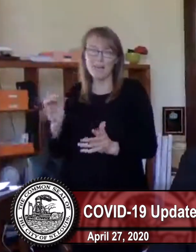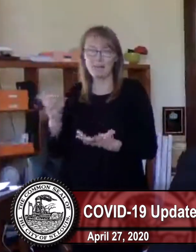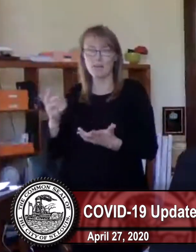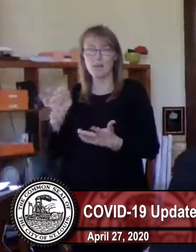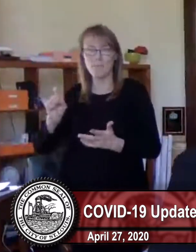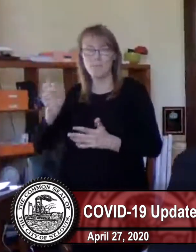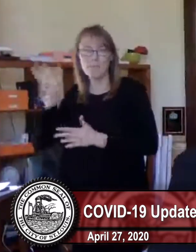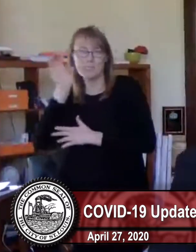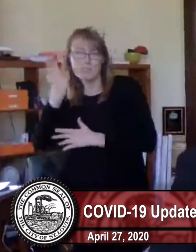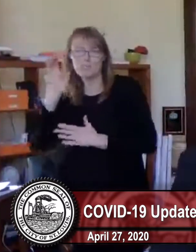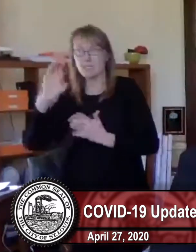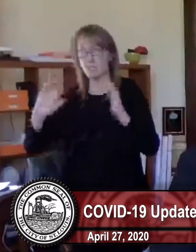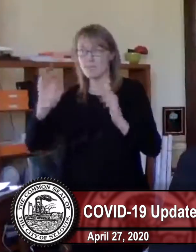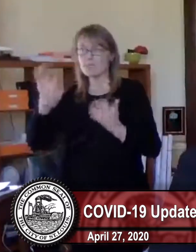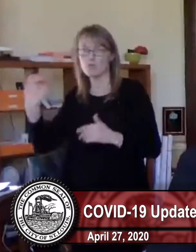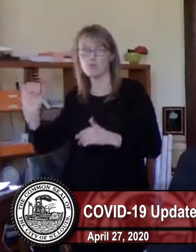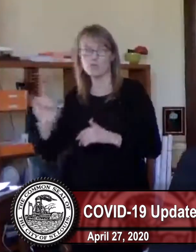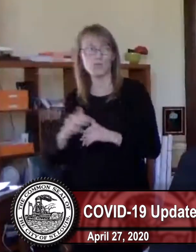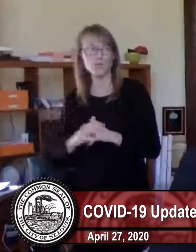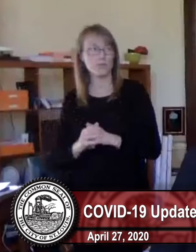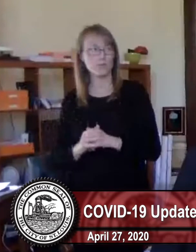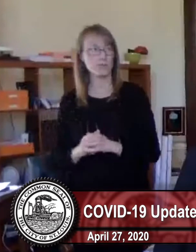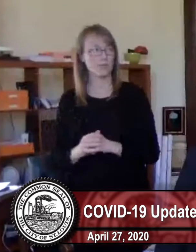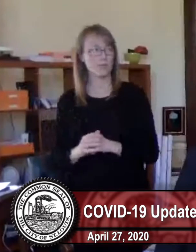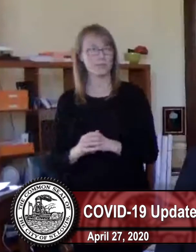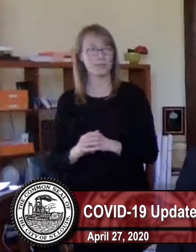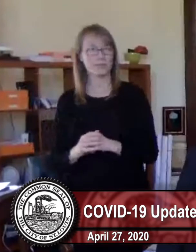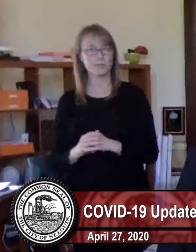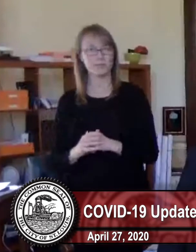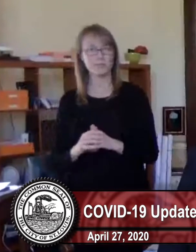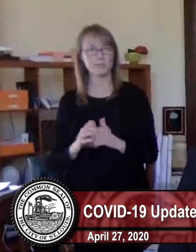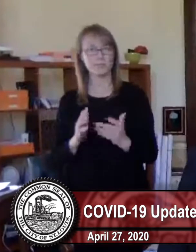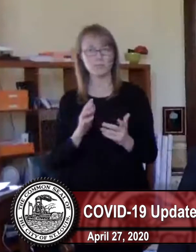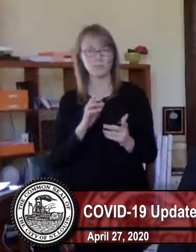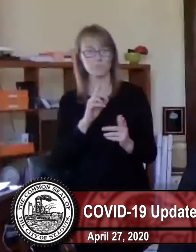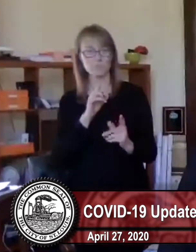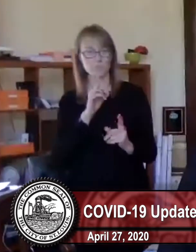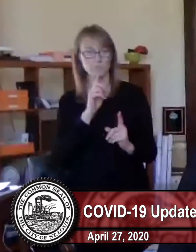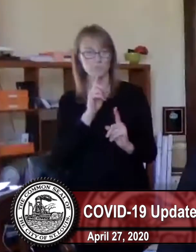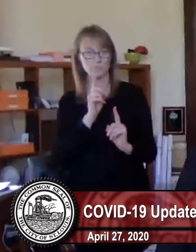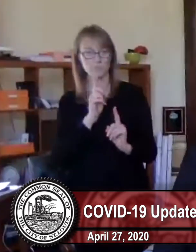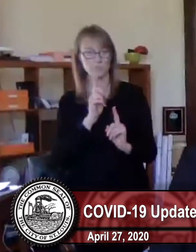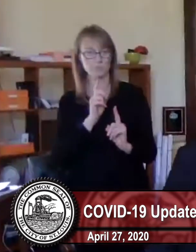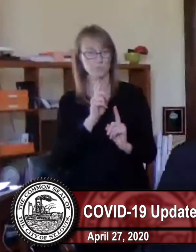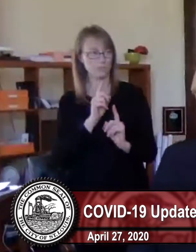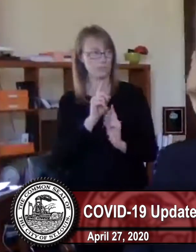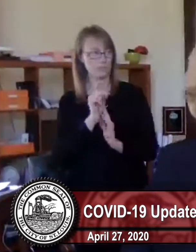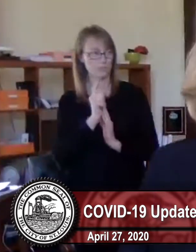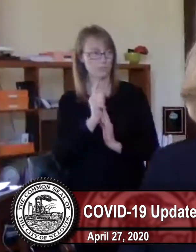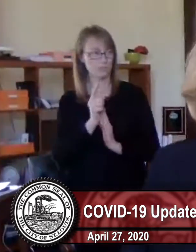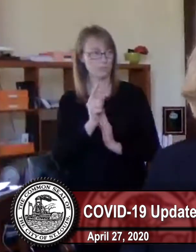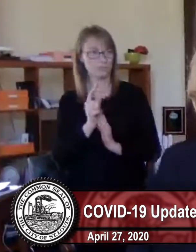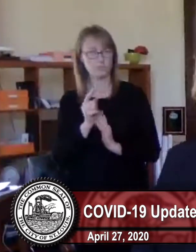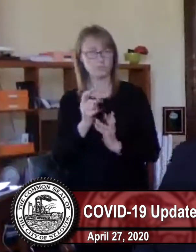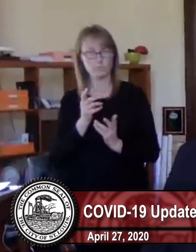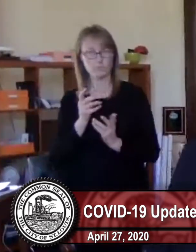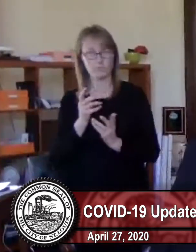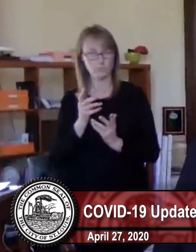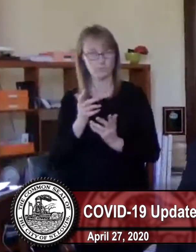So just watch this for a minute while we do this. See if there's anything we can do about it. Then it looks clean, but I know what you mean. I know what you're looking at